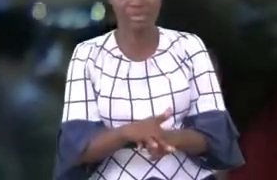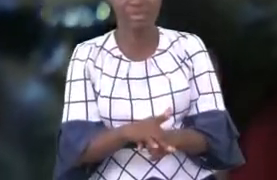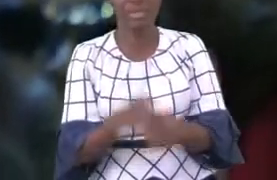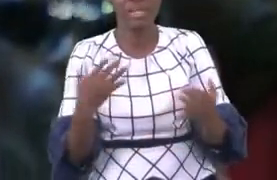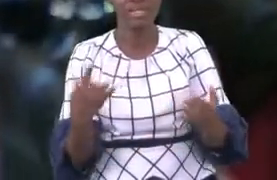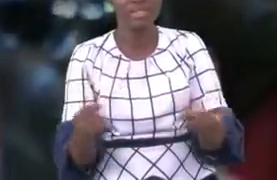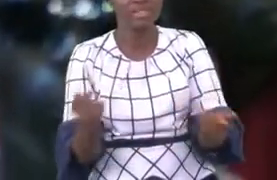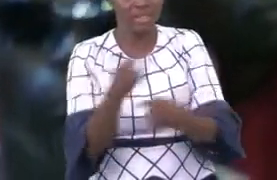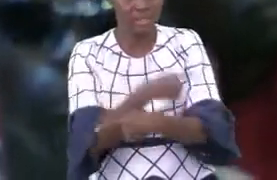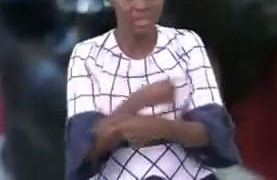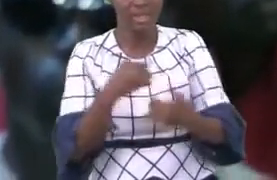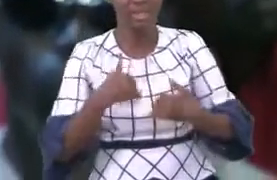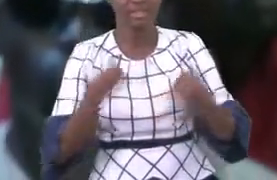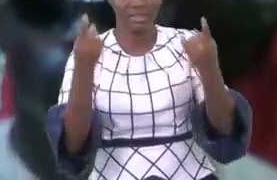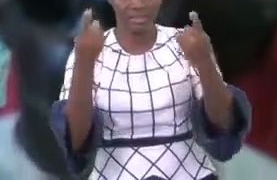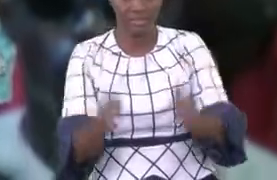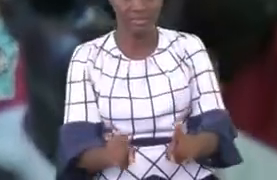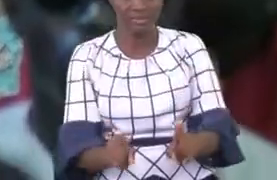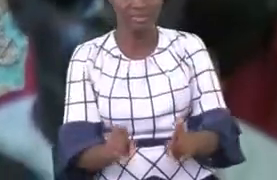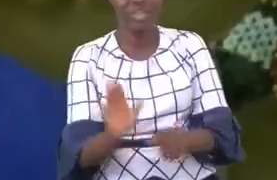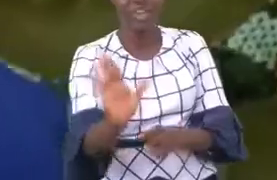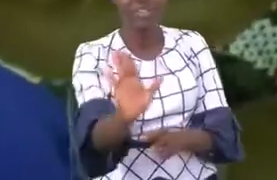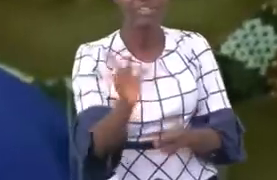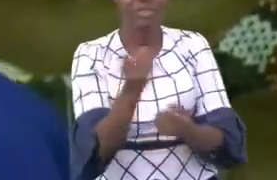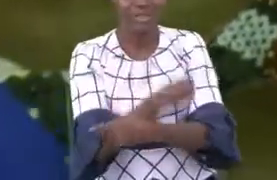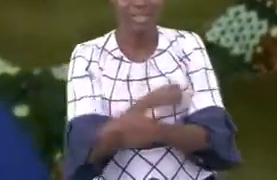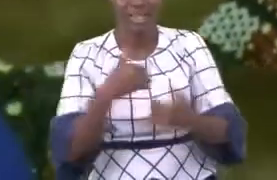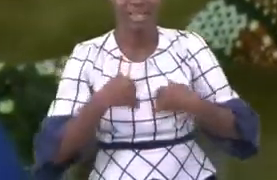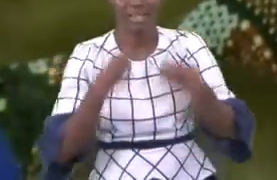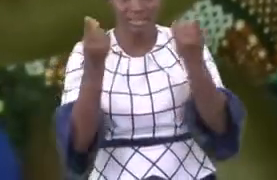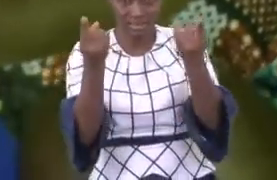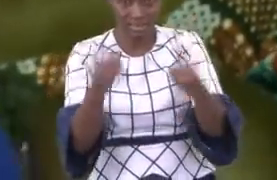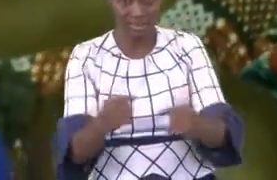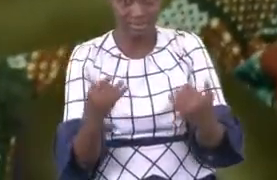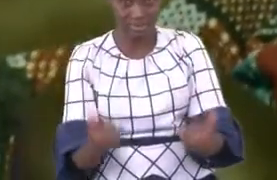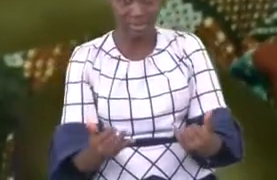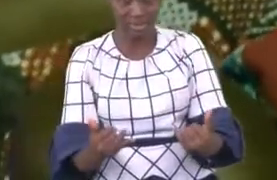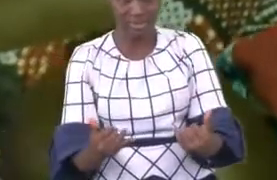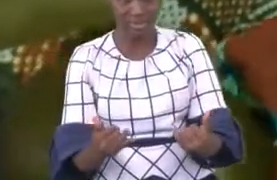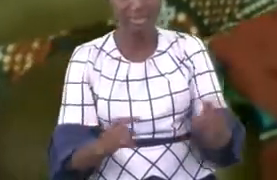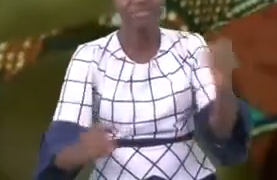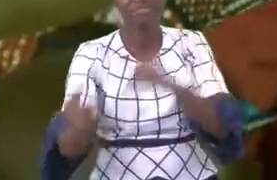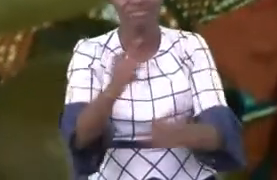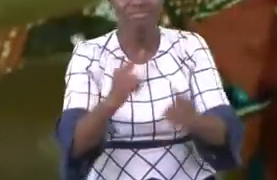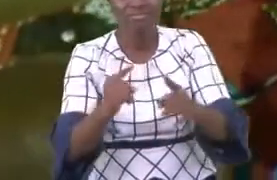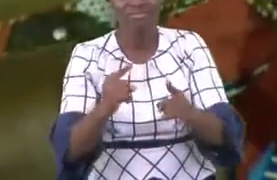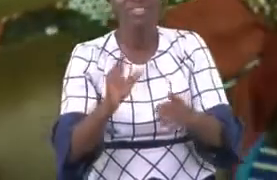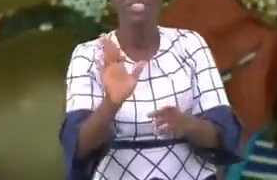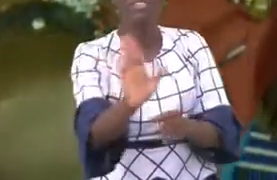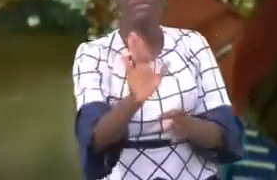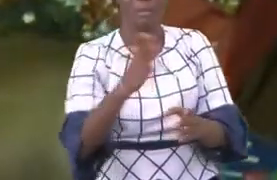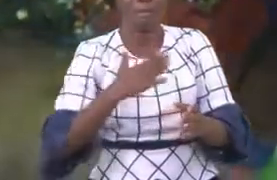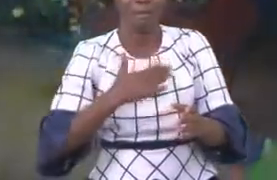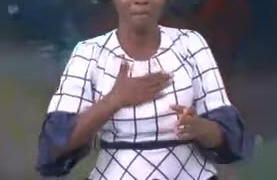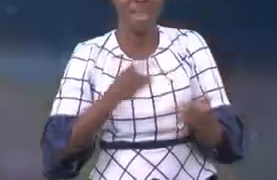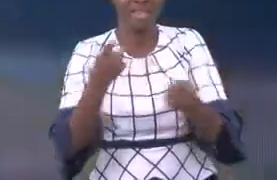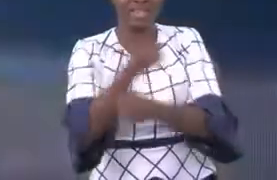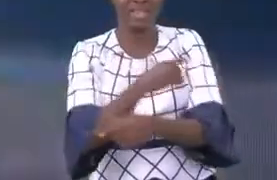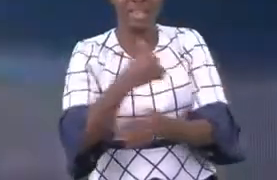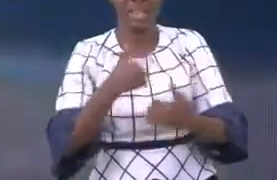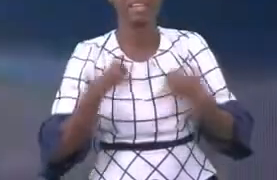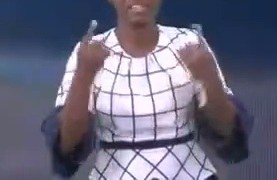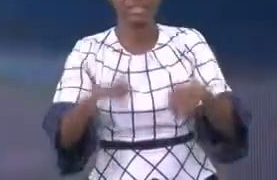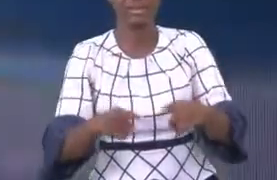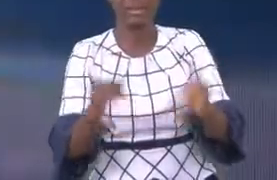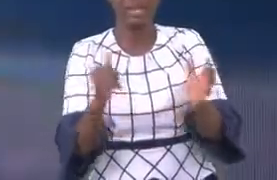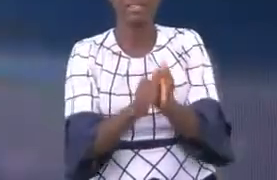come. My day has come. That God will perform that good thing that